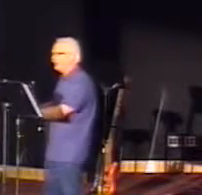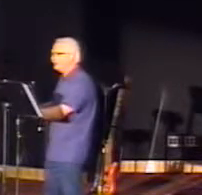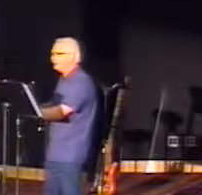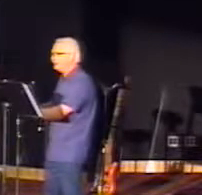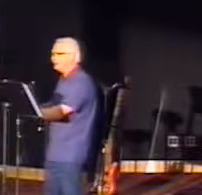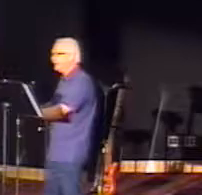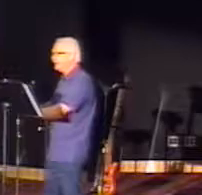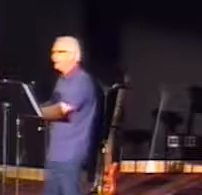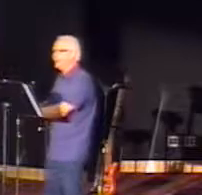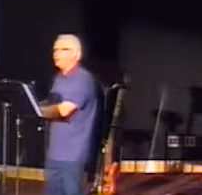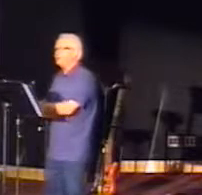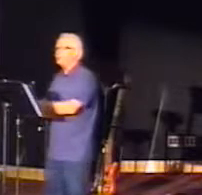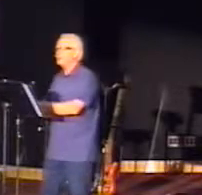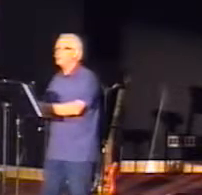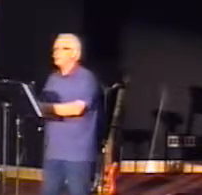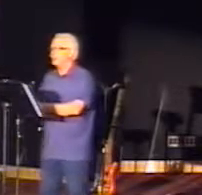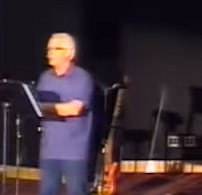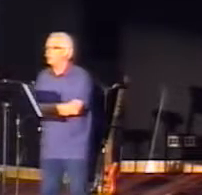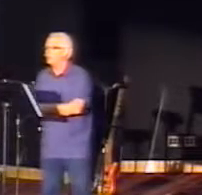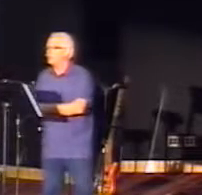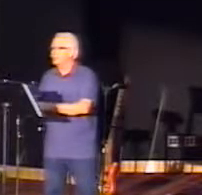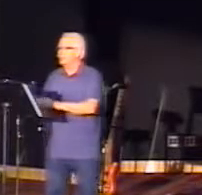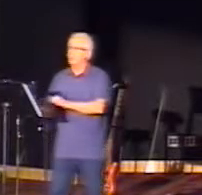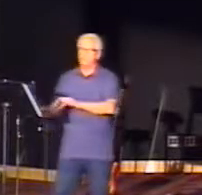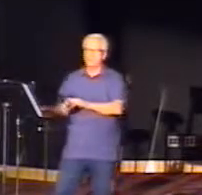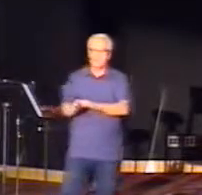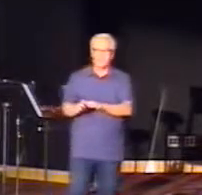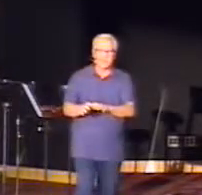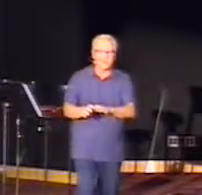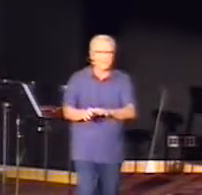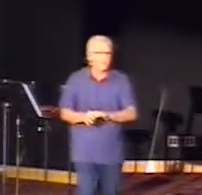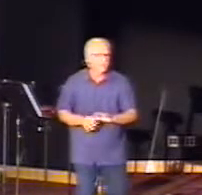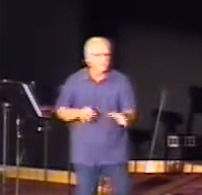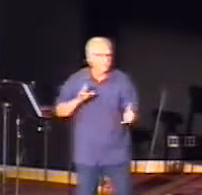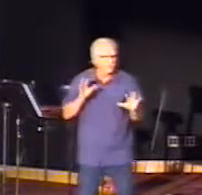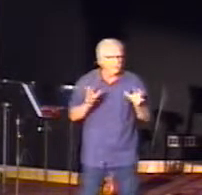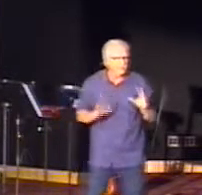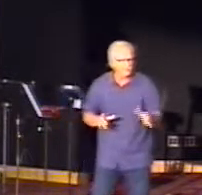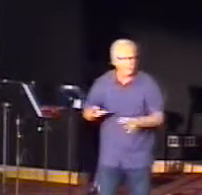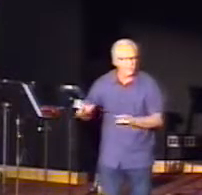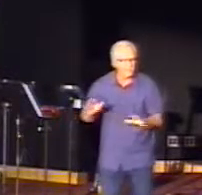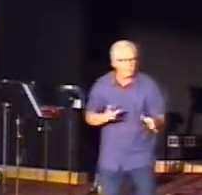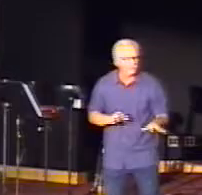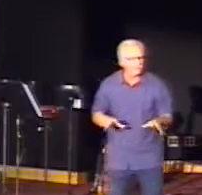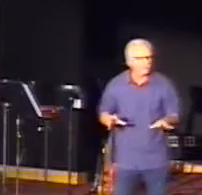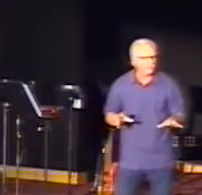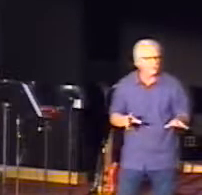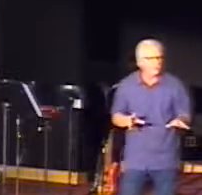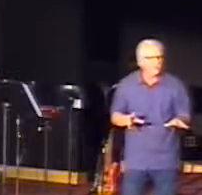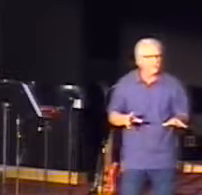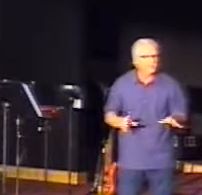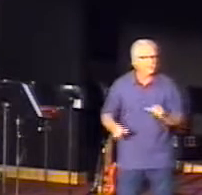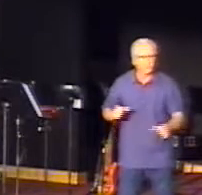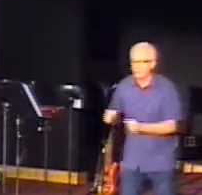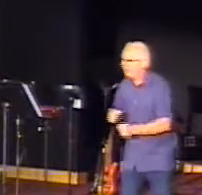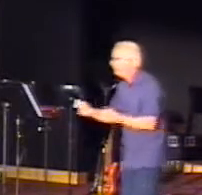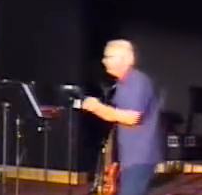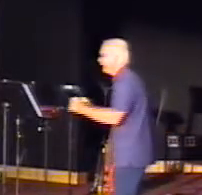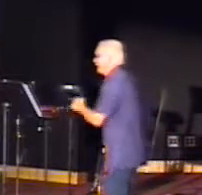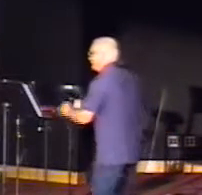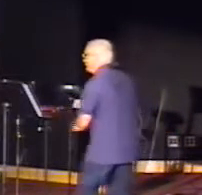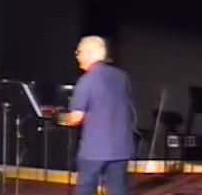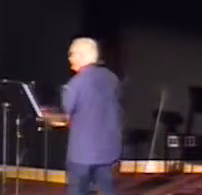they? And I know this is true for Rick, because Piper does this at our house. When you begin to give her attention and play with her and everything, she follows you